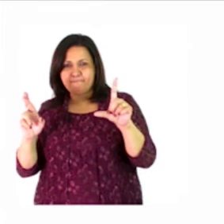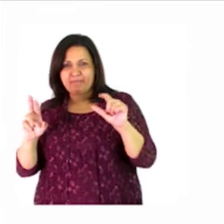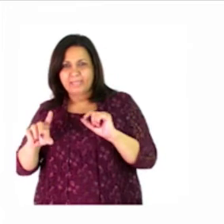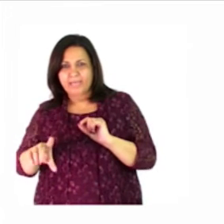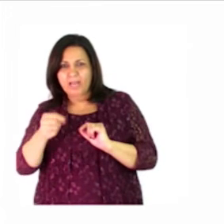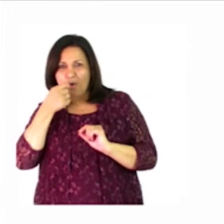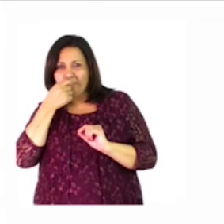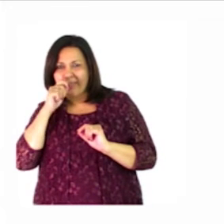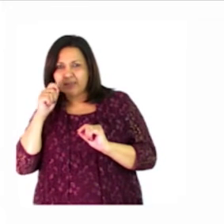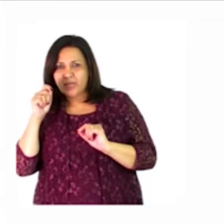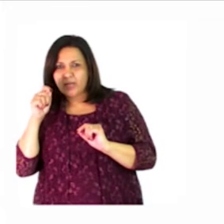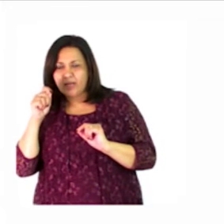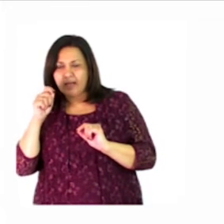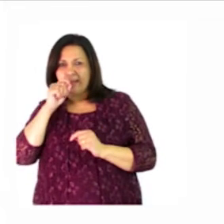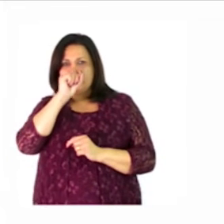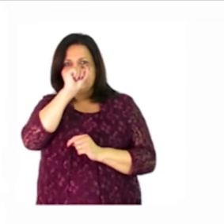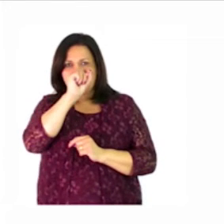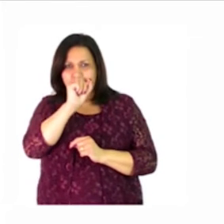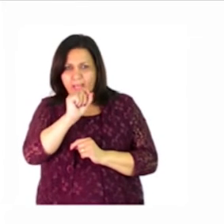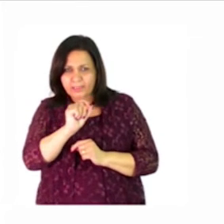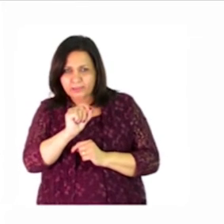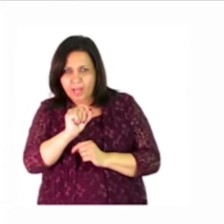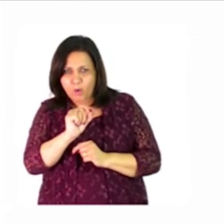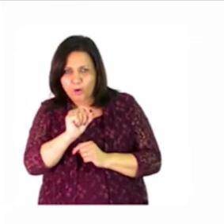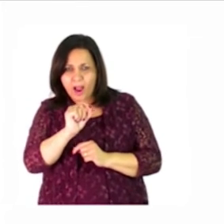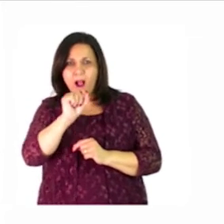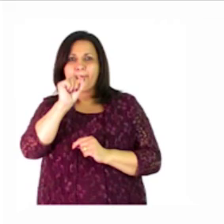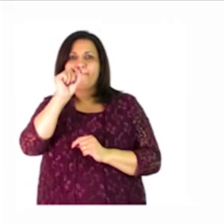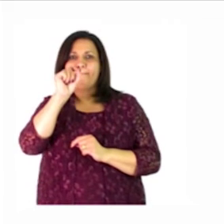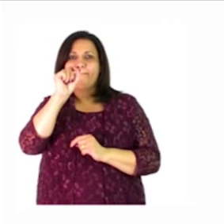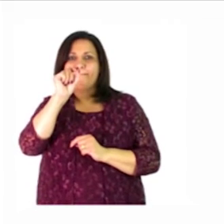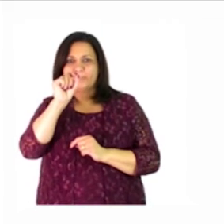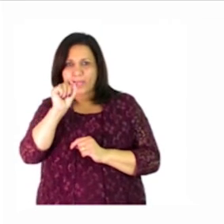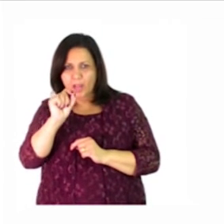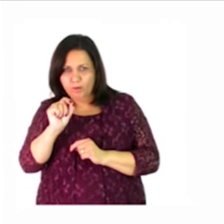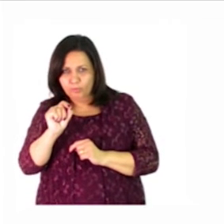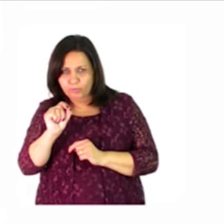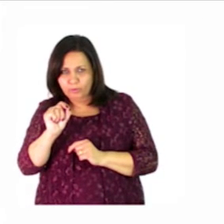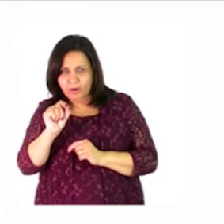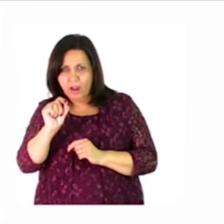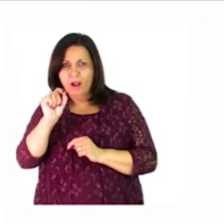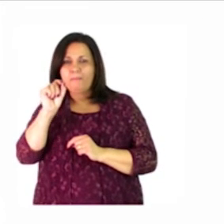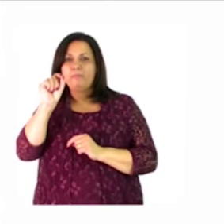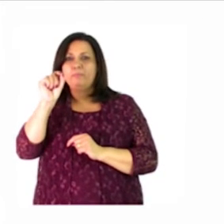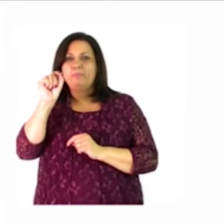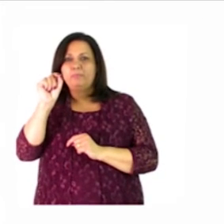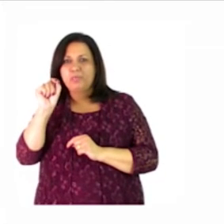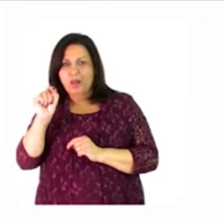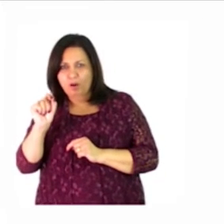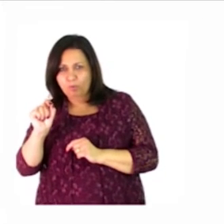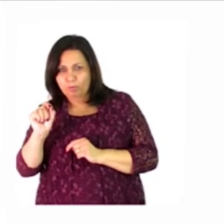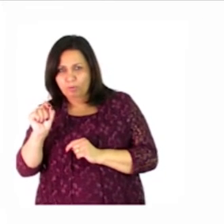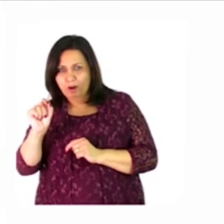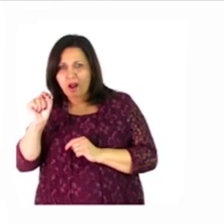our pencils and trace the dotted lines connecting the dot. Do